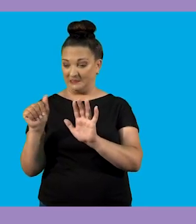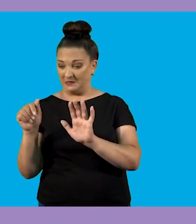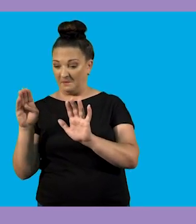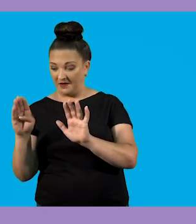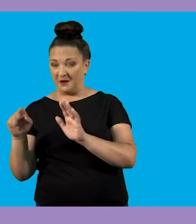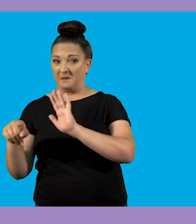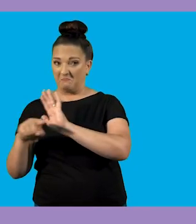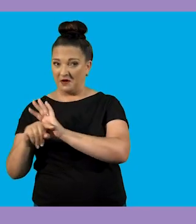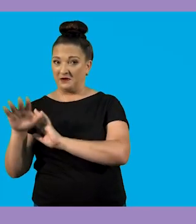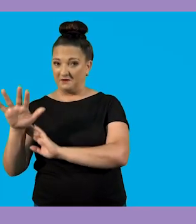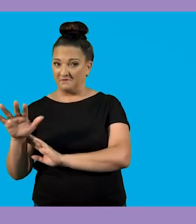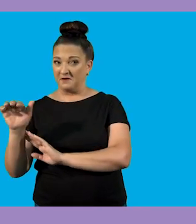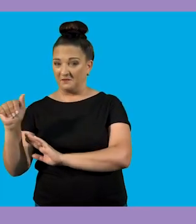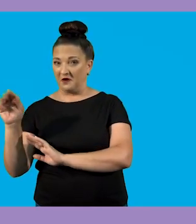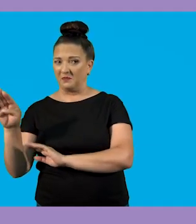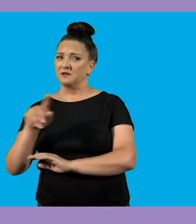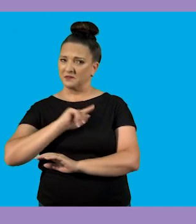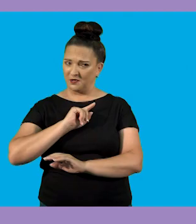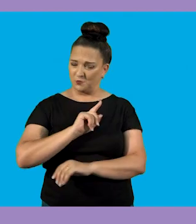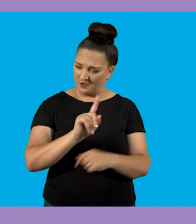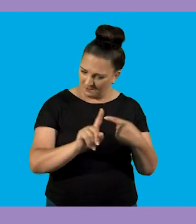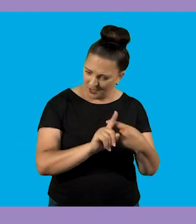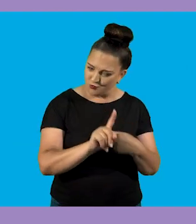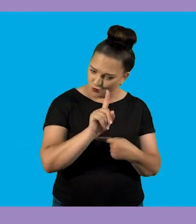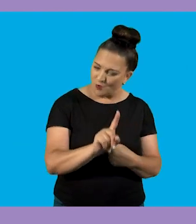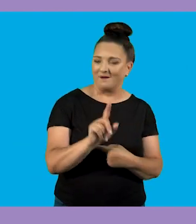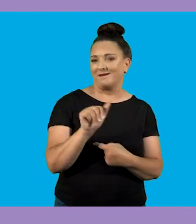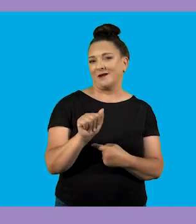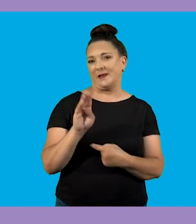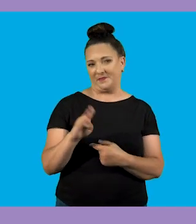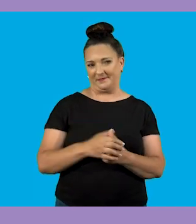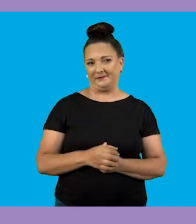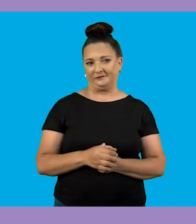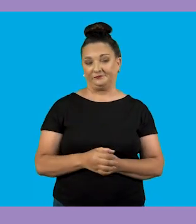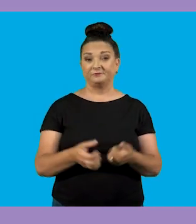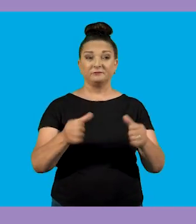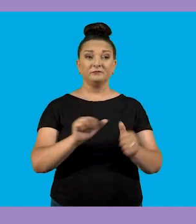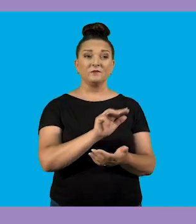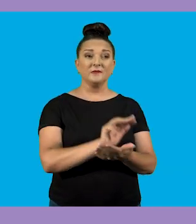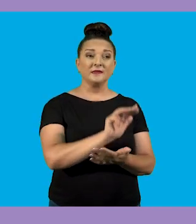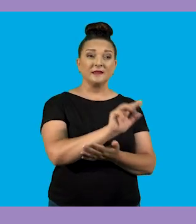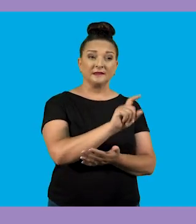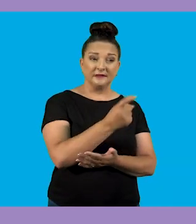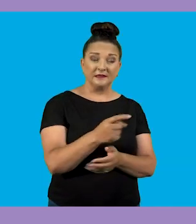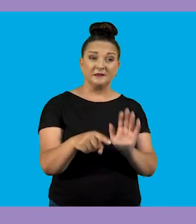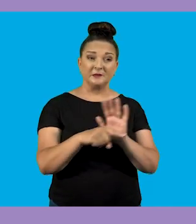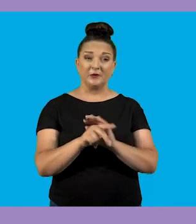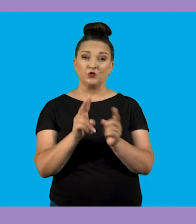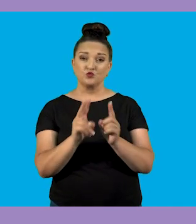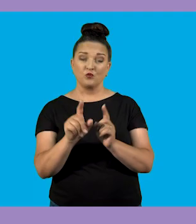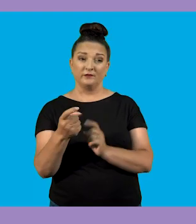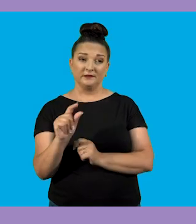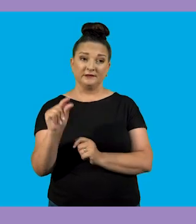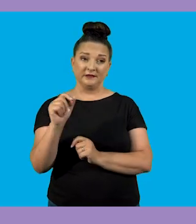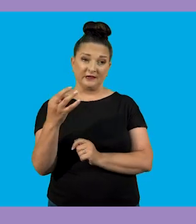that will leave us with just 1ab. Let's go on to the next one. 19x minus